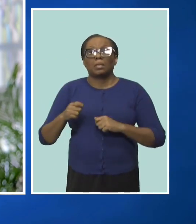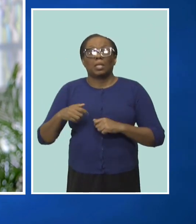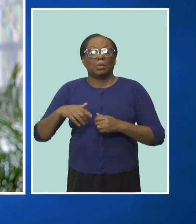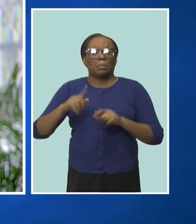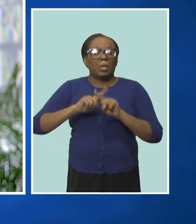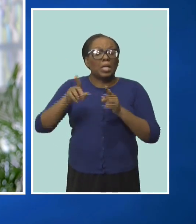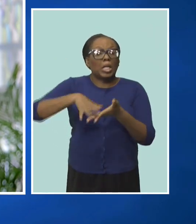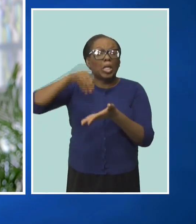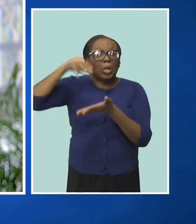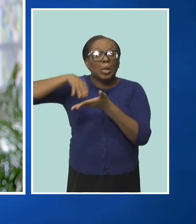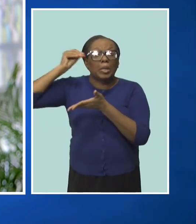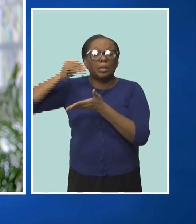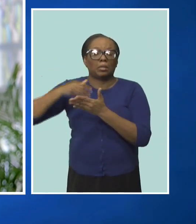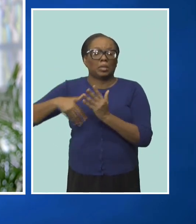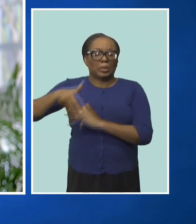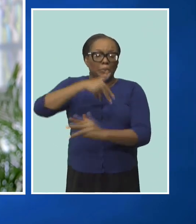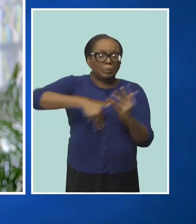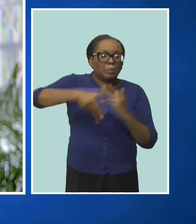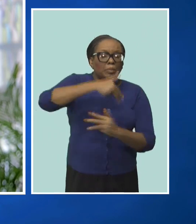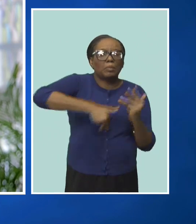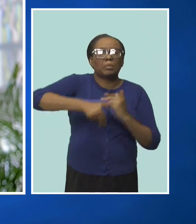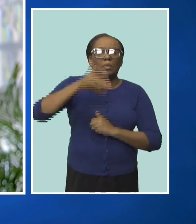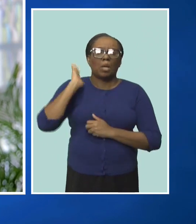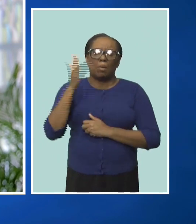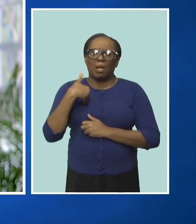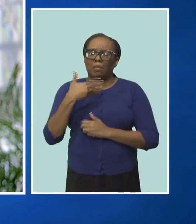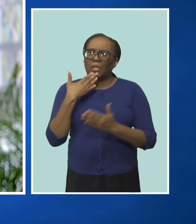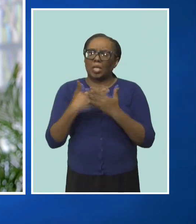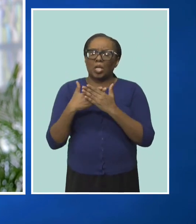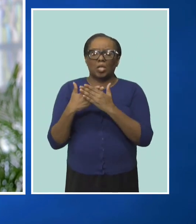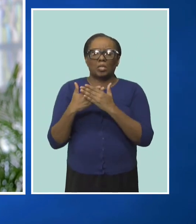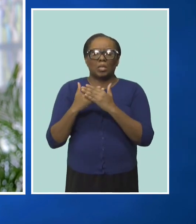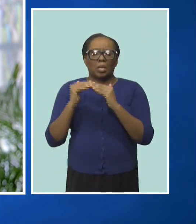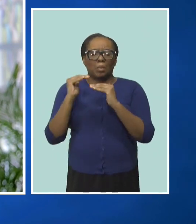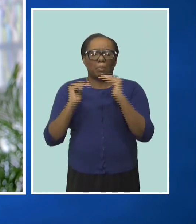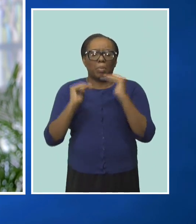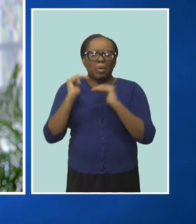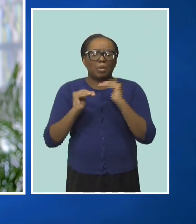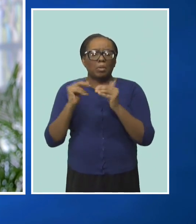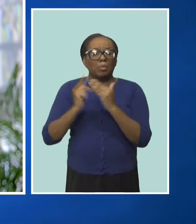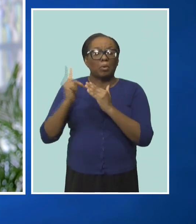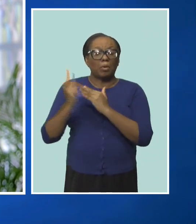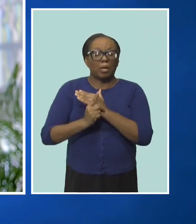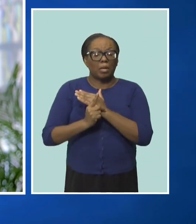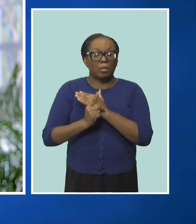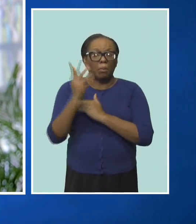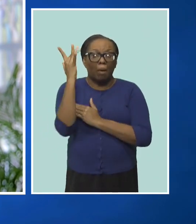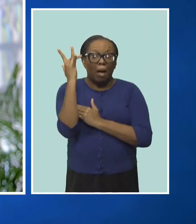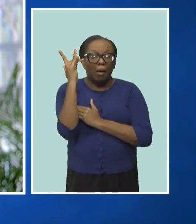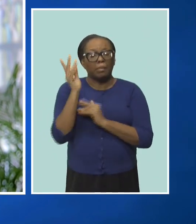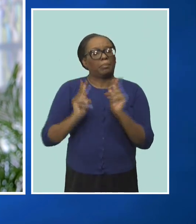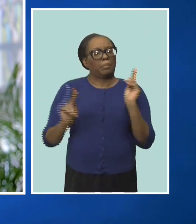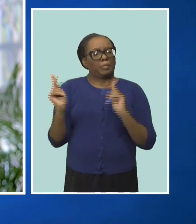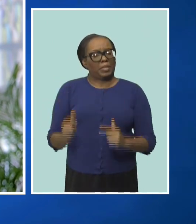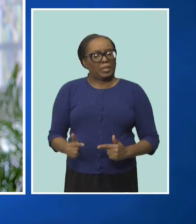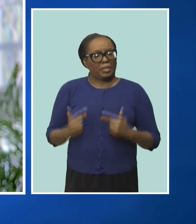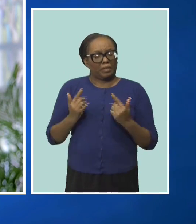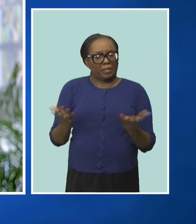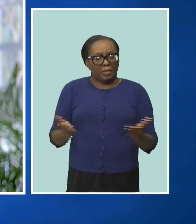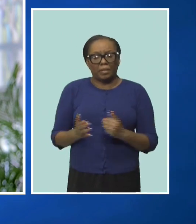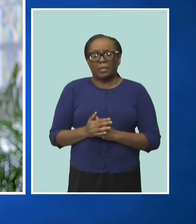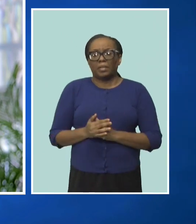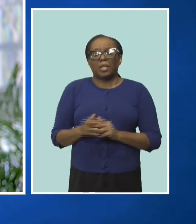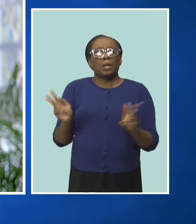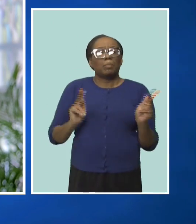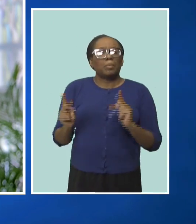mixing. This will be a balanced program so that the people of St. Peter, the people of Barbados, the